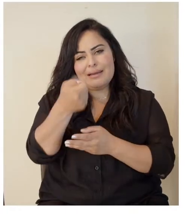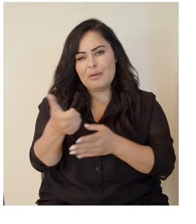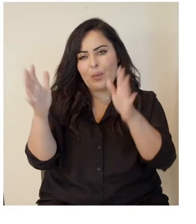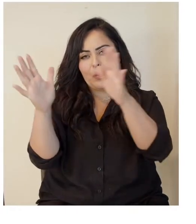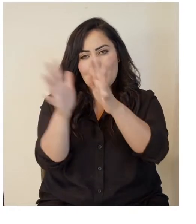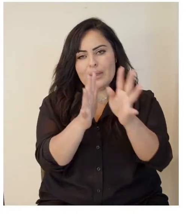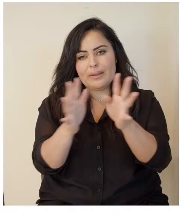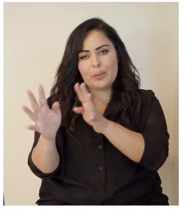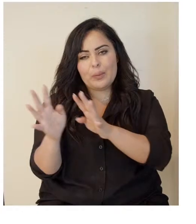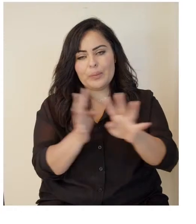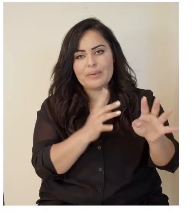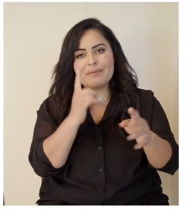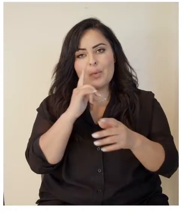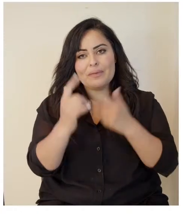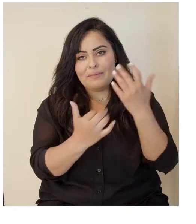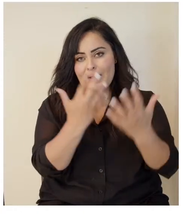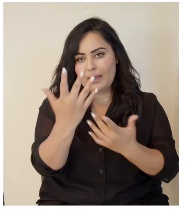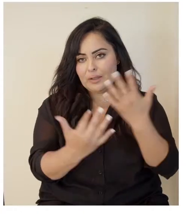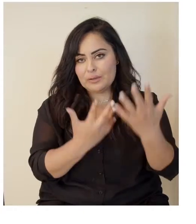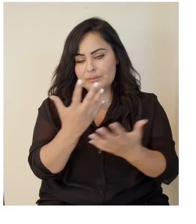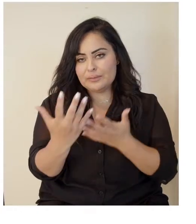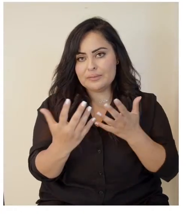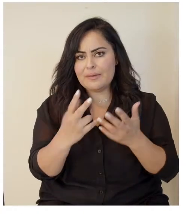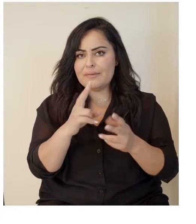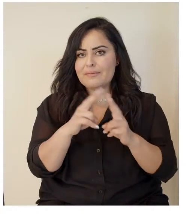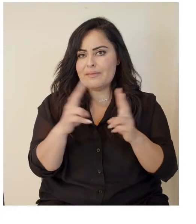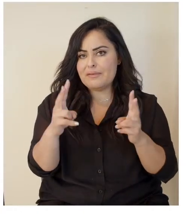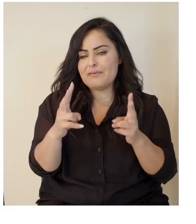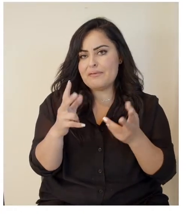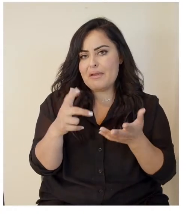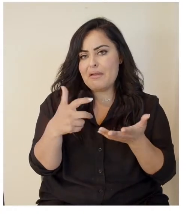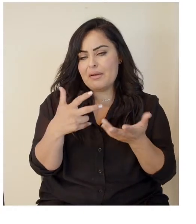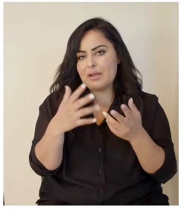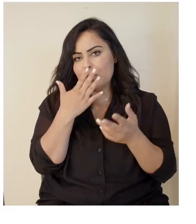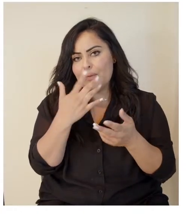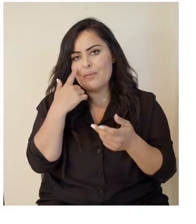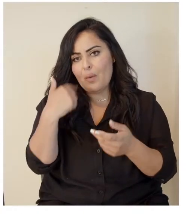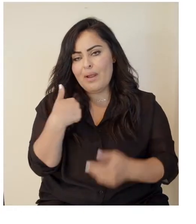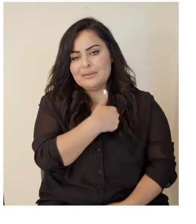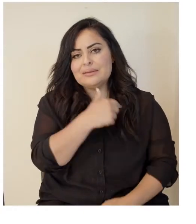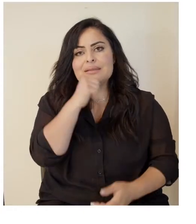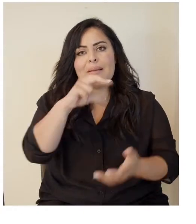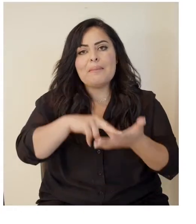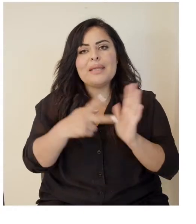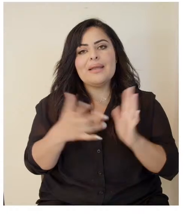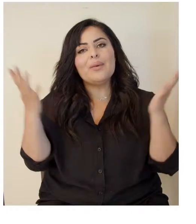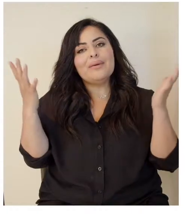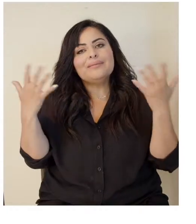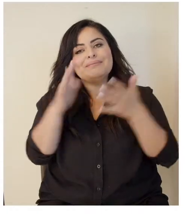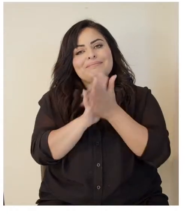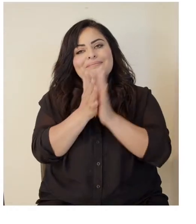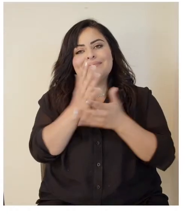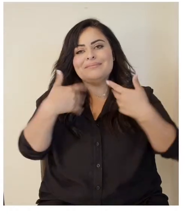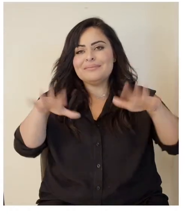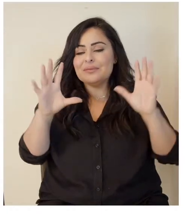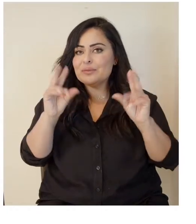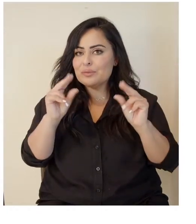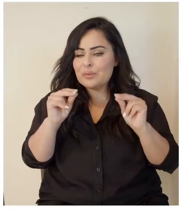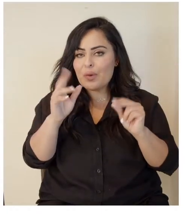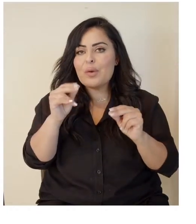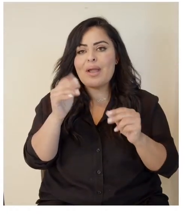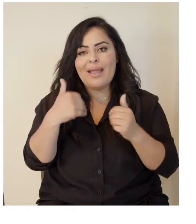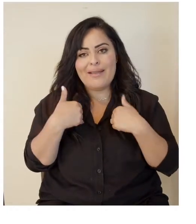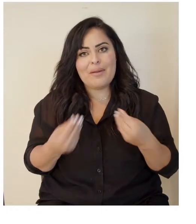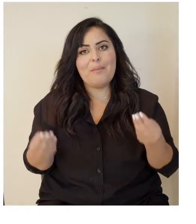very little wind on the fire for the most part, and that's also been very favorable. That doesn't mean we're out of the woods yet. We still have several days coming up, and there are some more